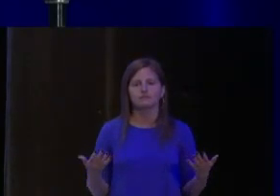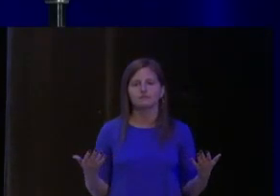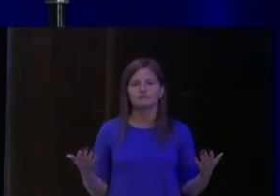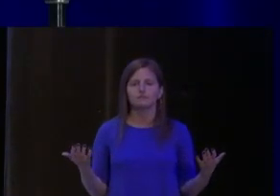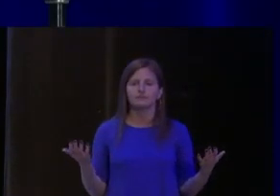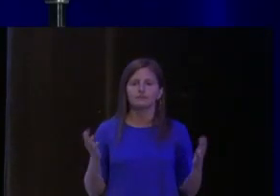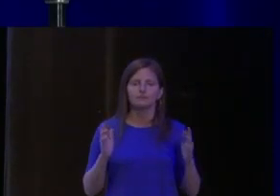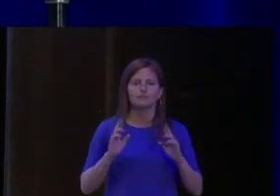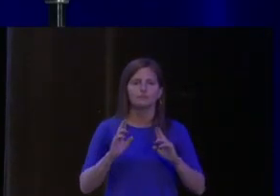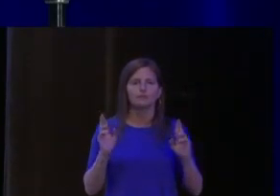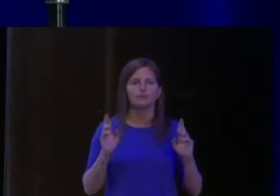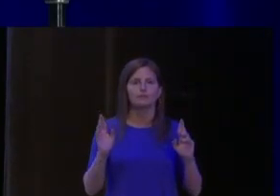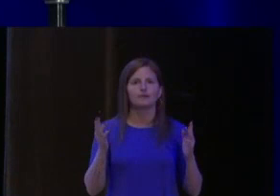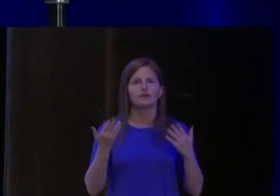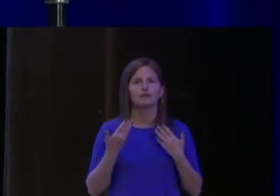prepare me